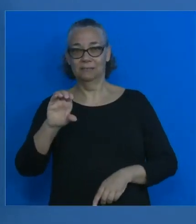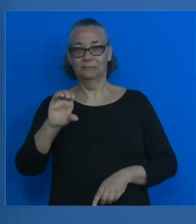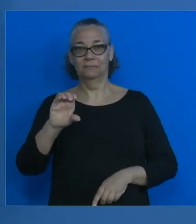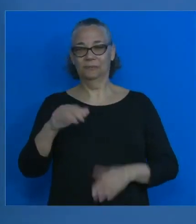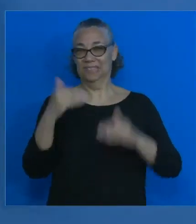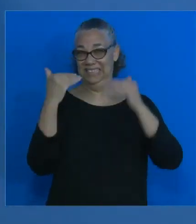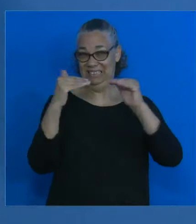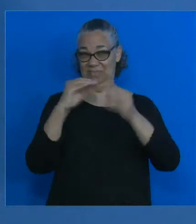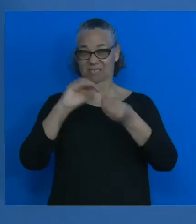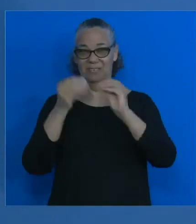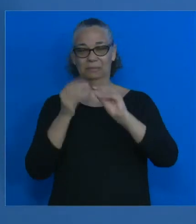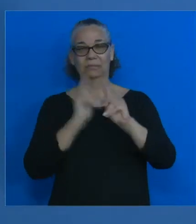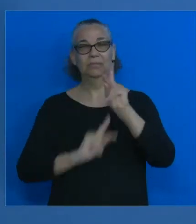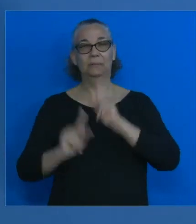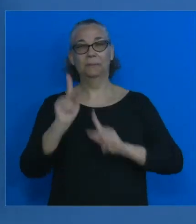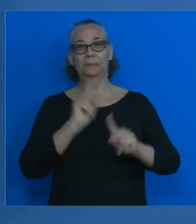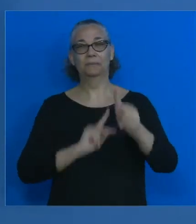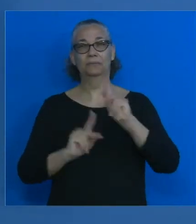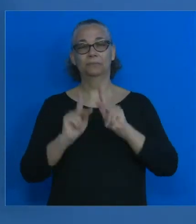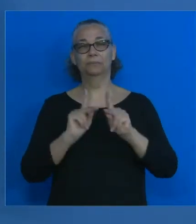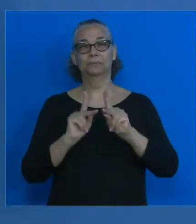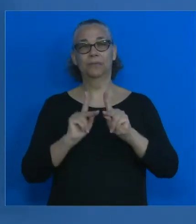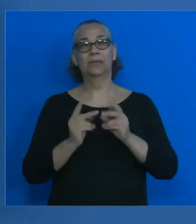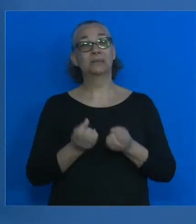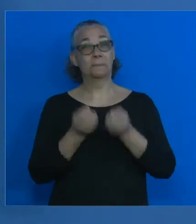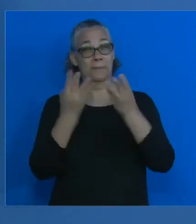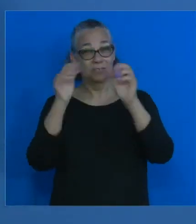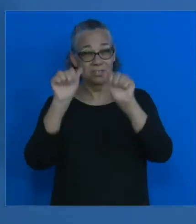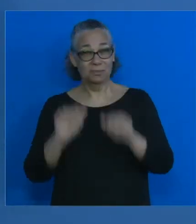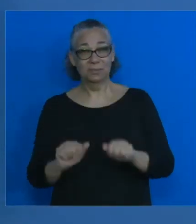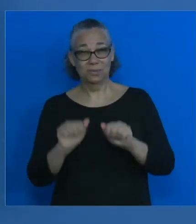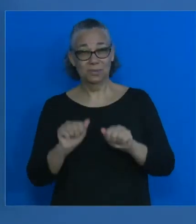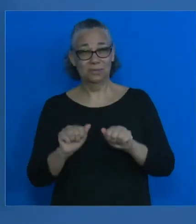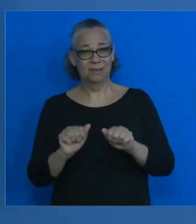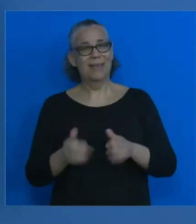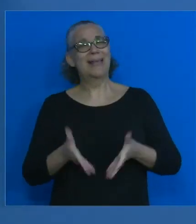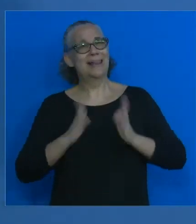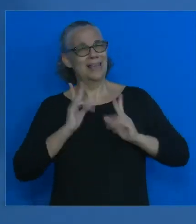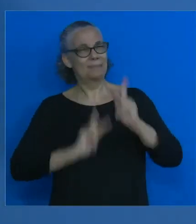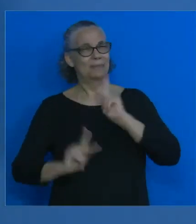Limit the number of attendees as much as possible to allow people from